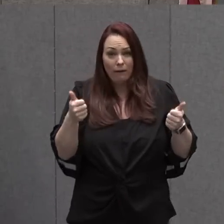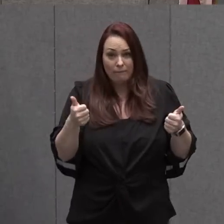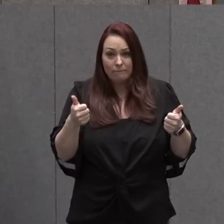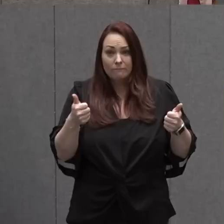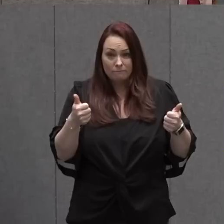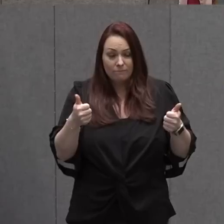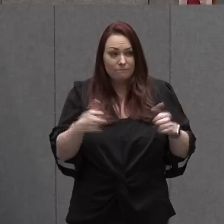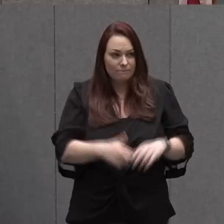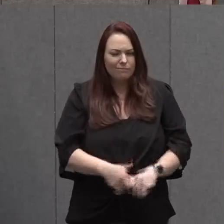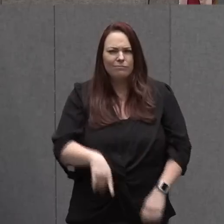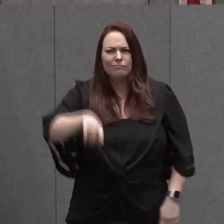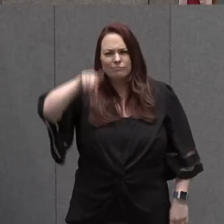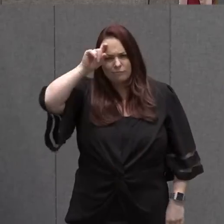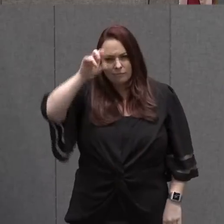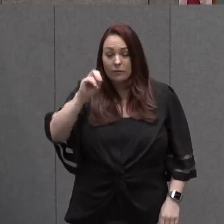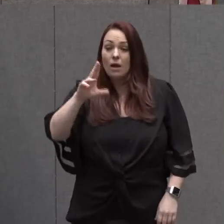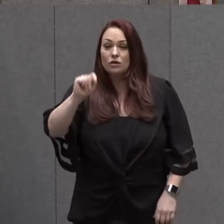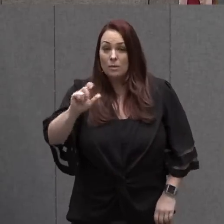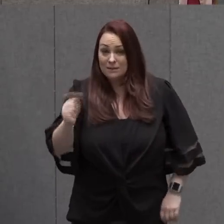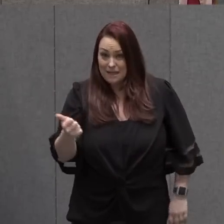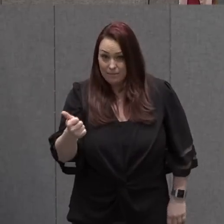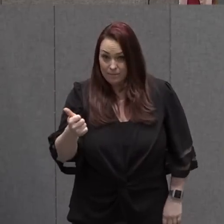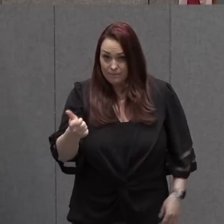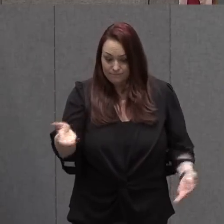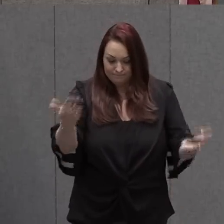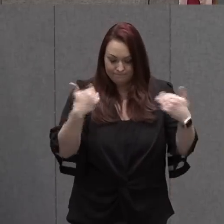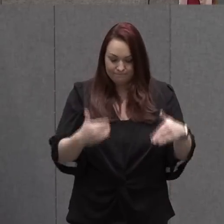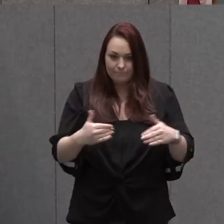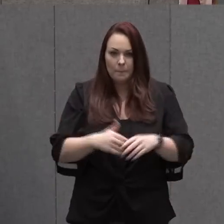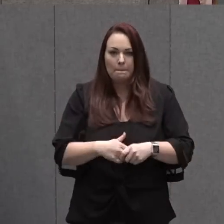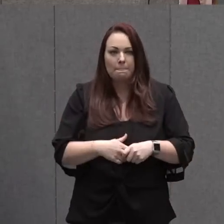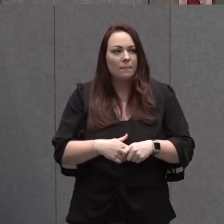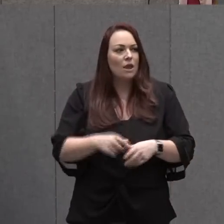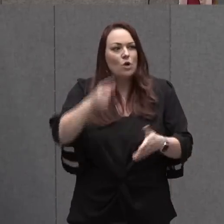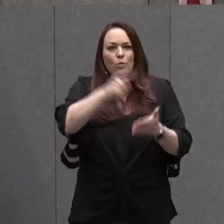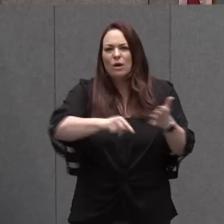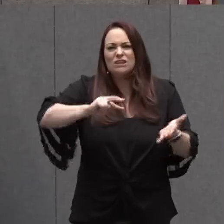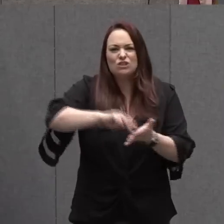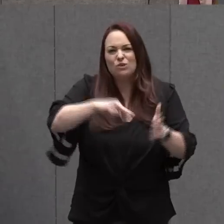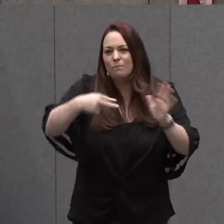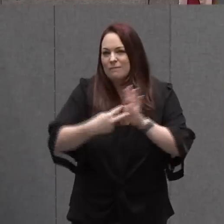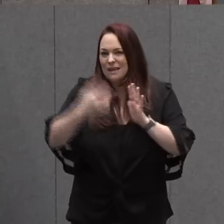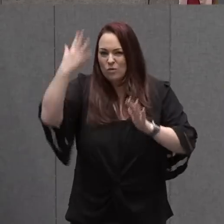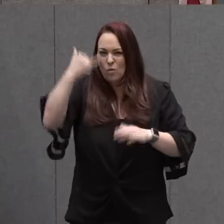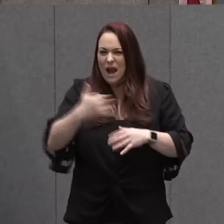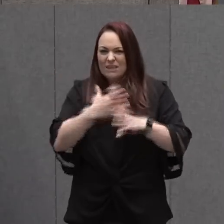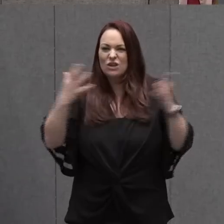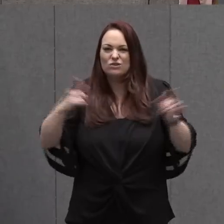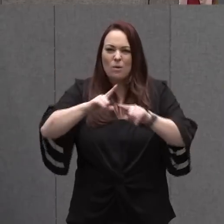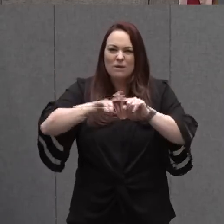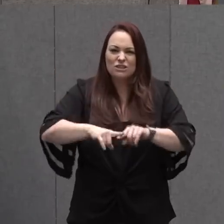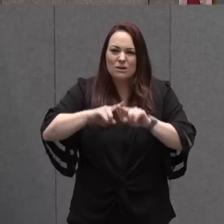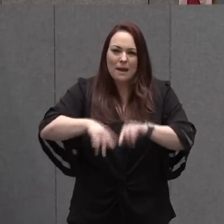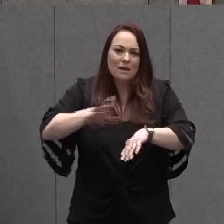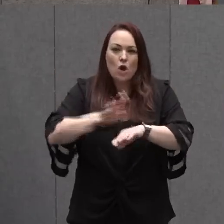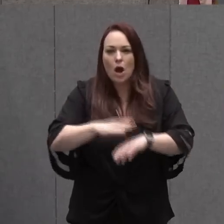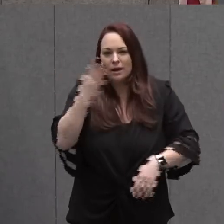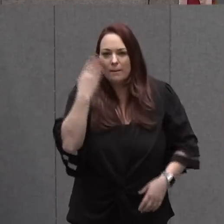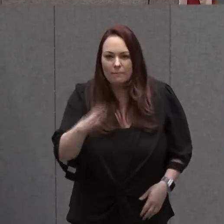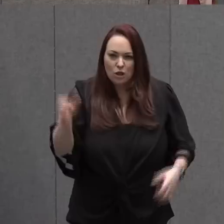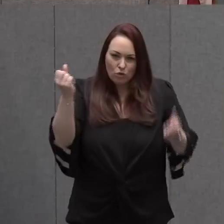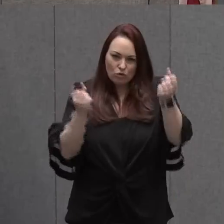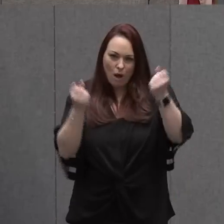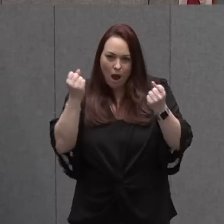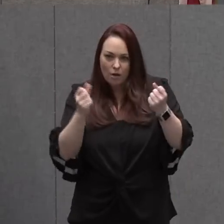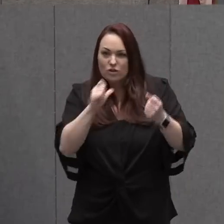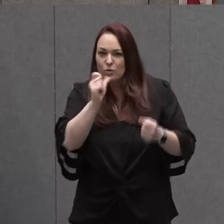Huh. October 10th. What do you mean, why does so much depend upon a blue car?